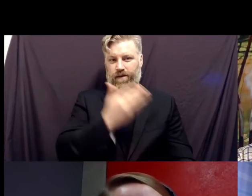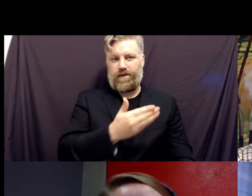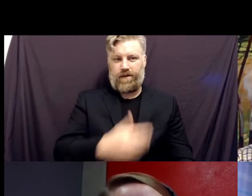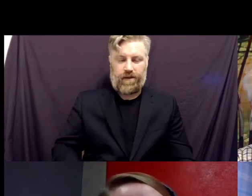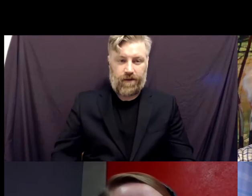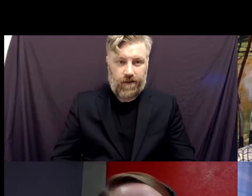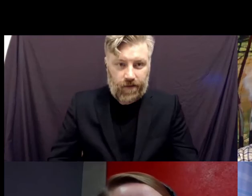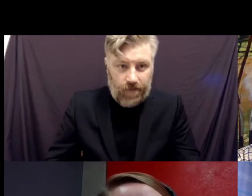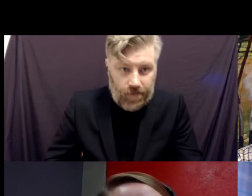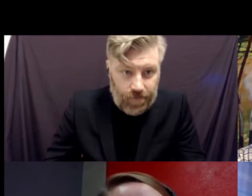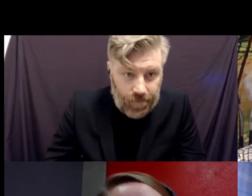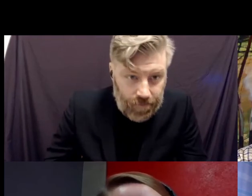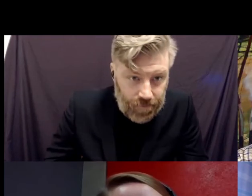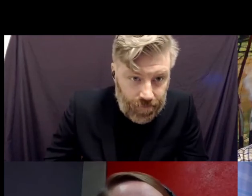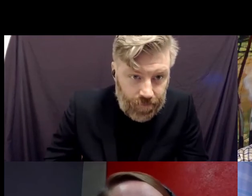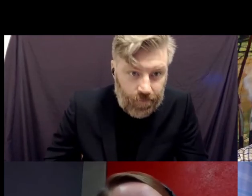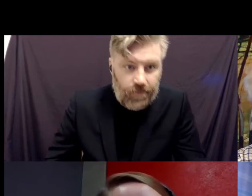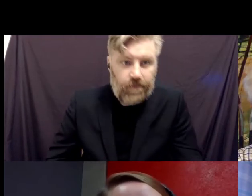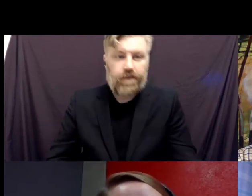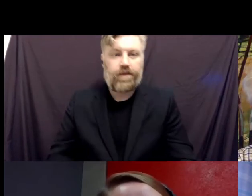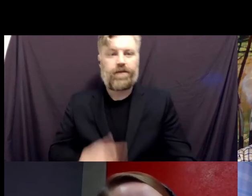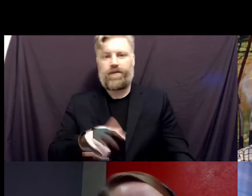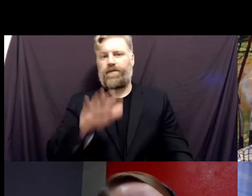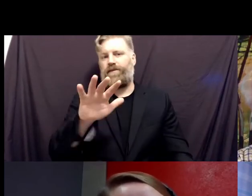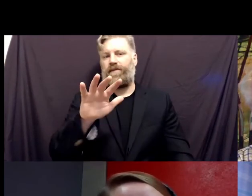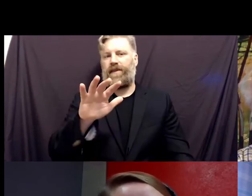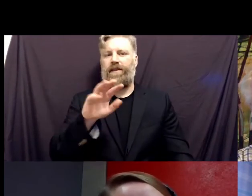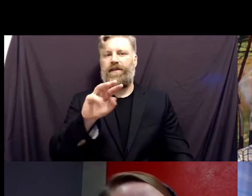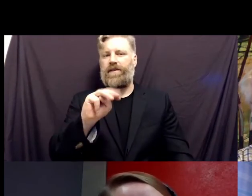lemniscate. It's 5 meters high,